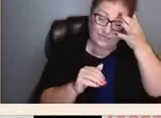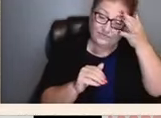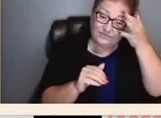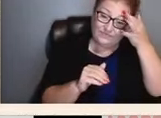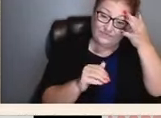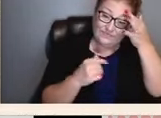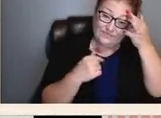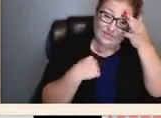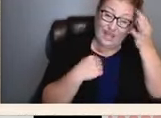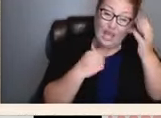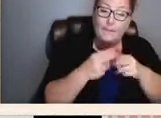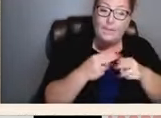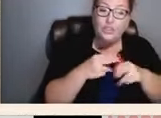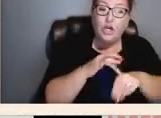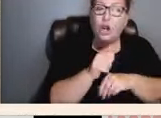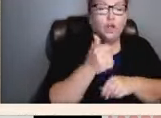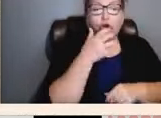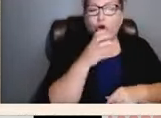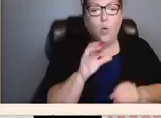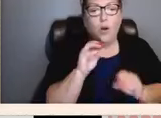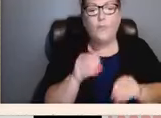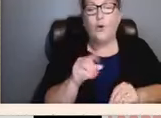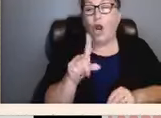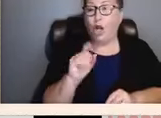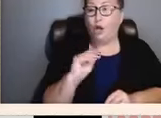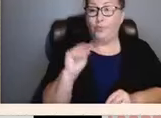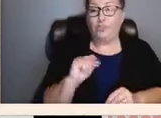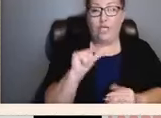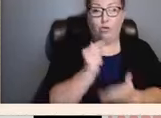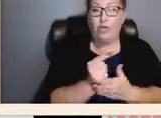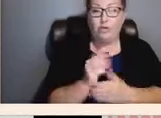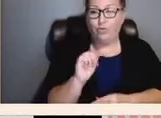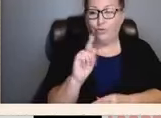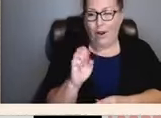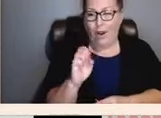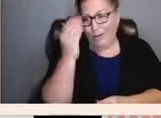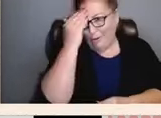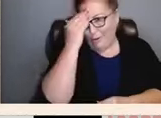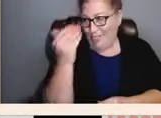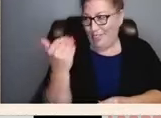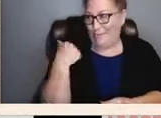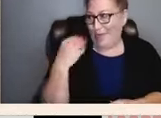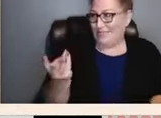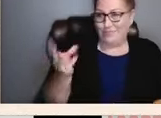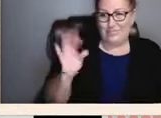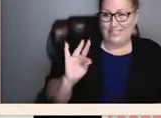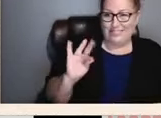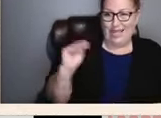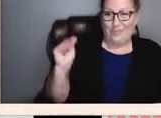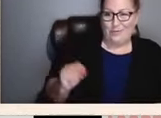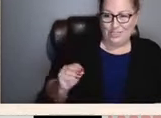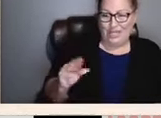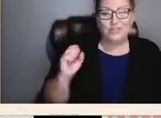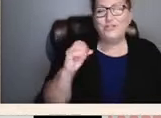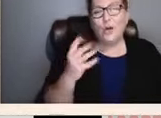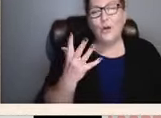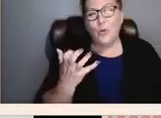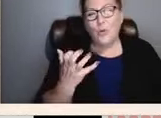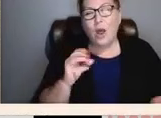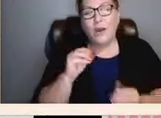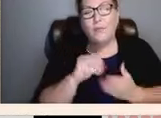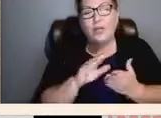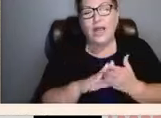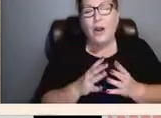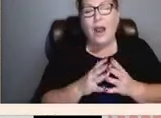don't want to put 100% graduation rate when in the past it's been 68. So you want to say how much